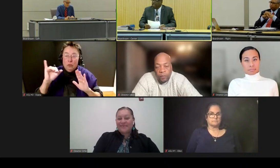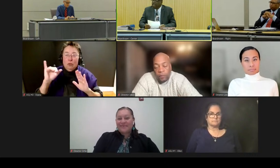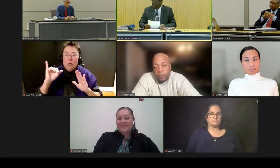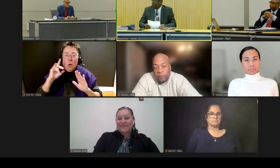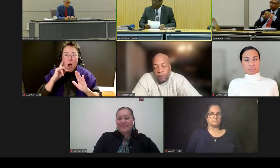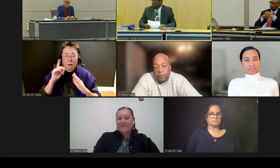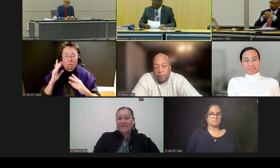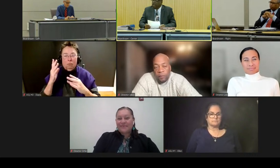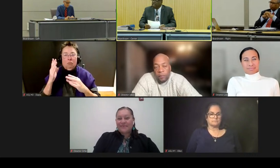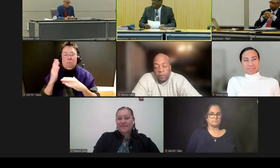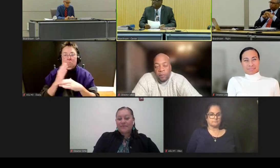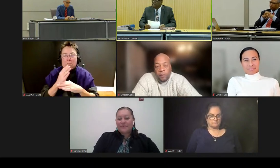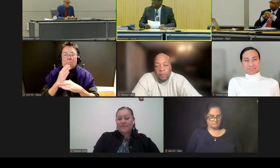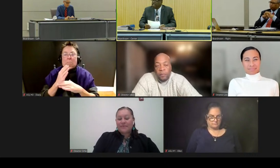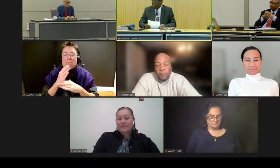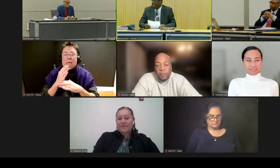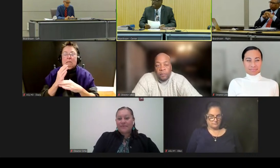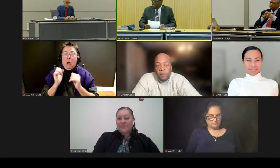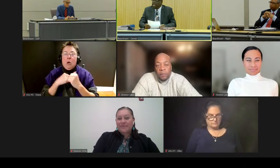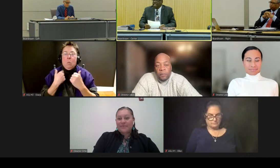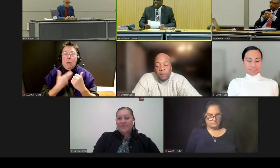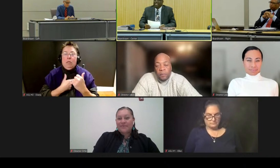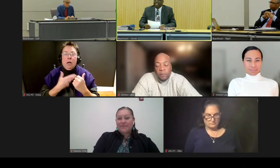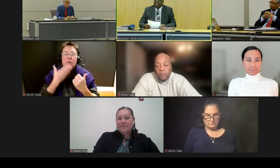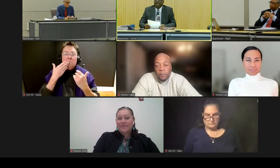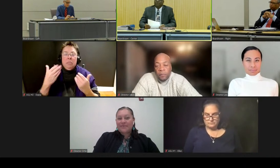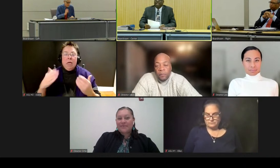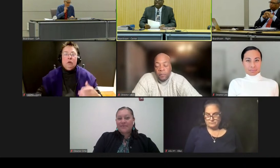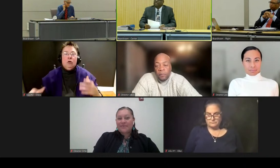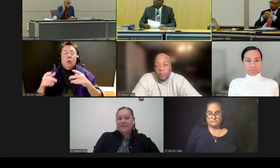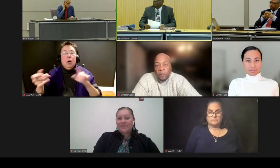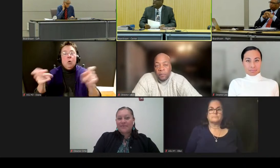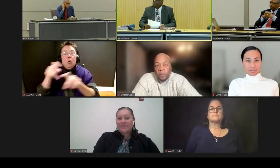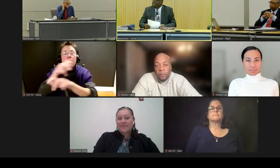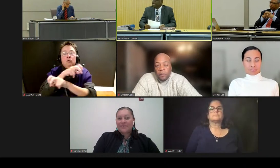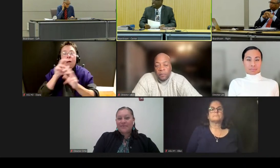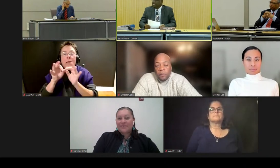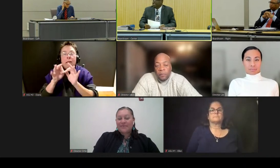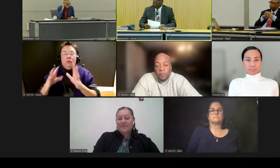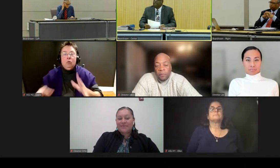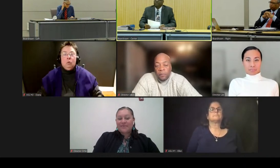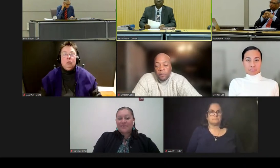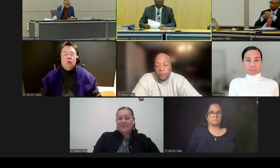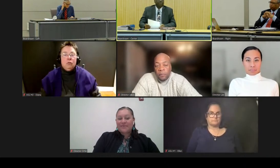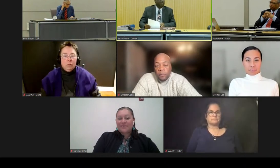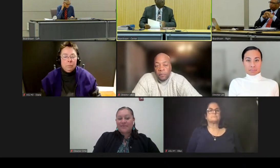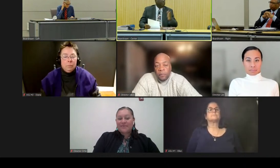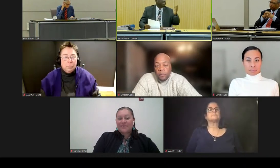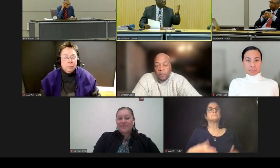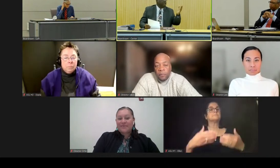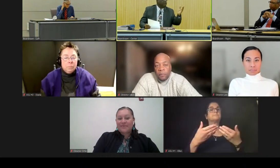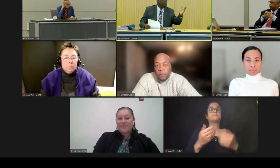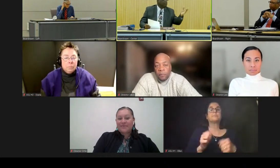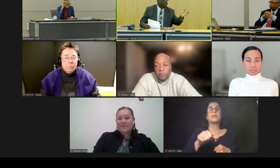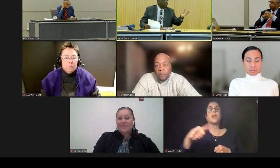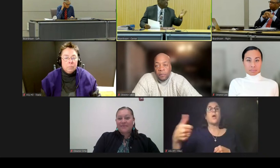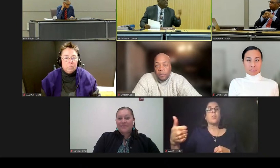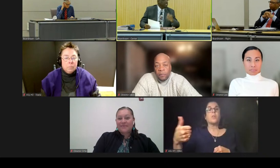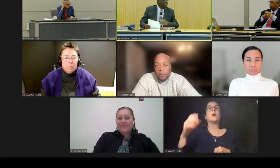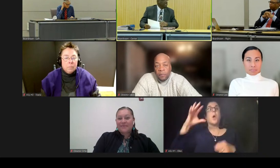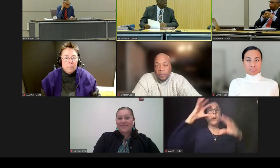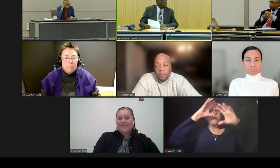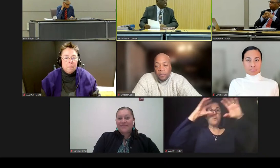sharing you with us. At this time, I'd like to open it up to any other, well, President Carter